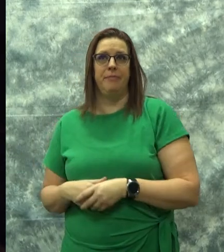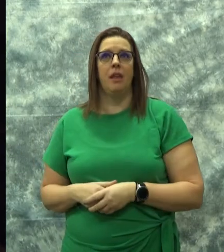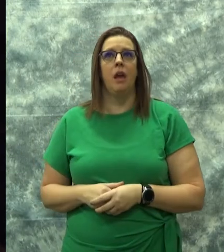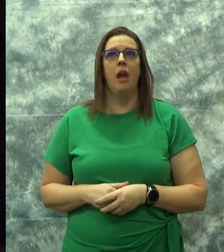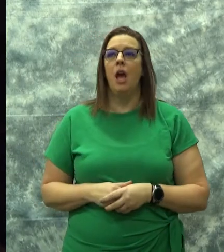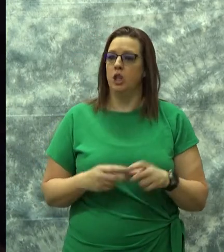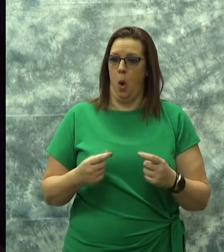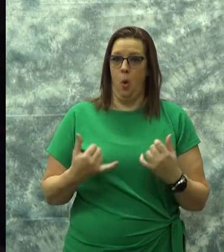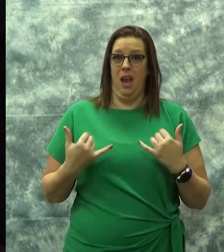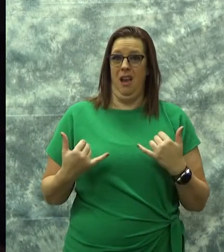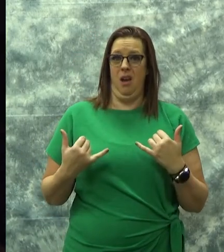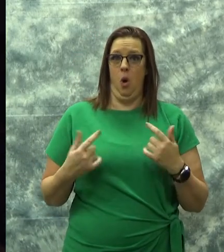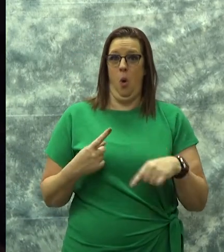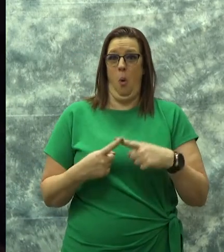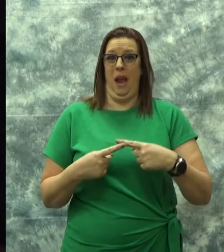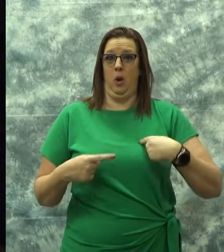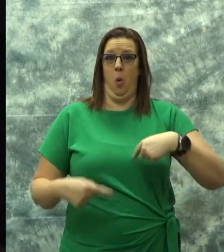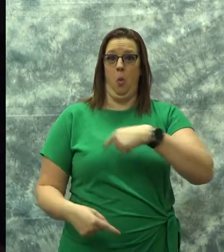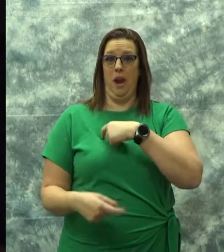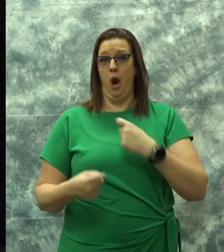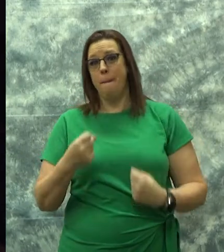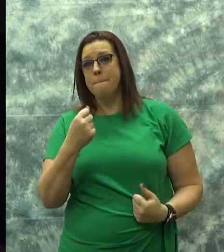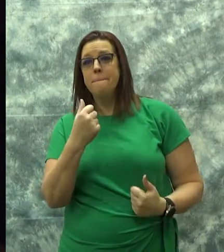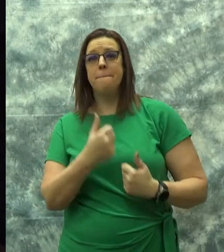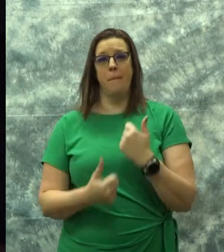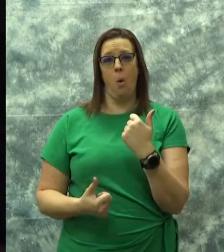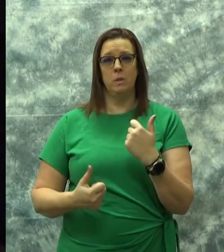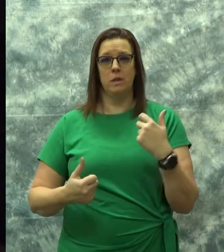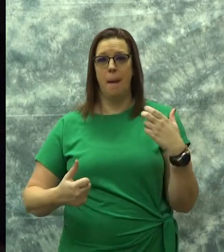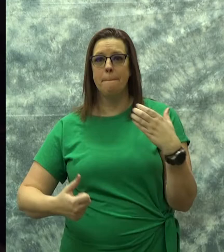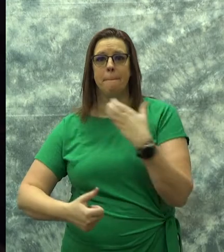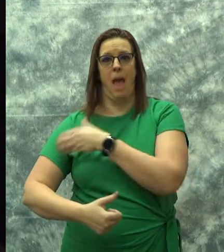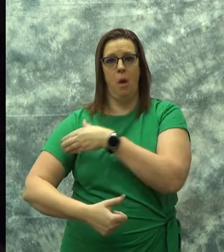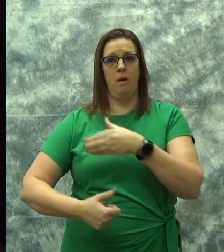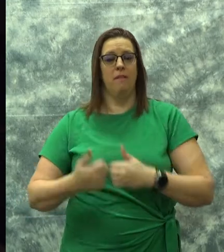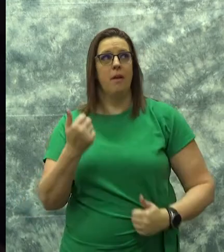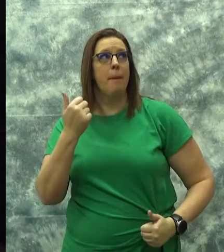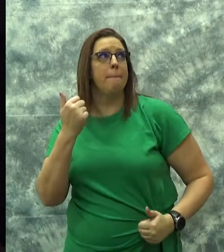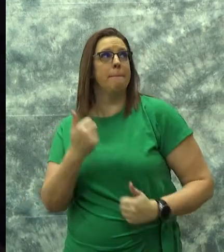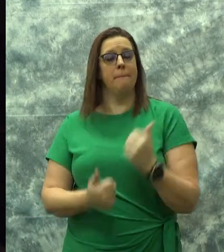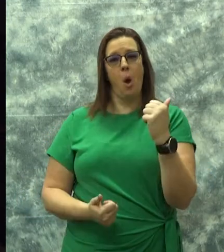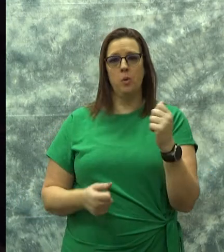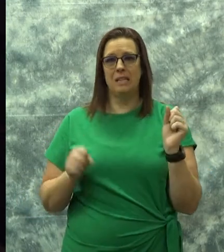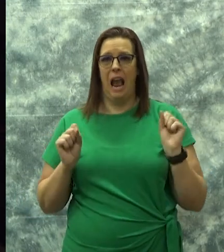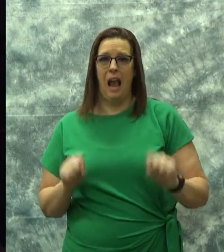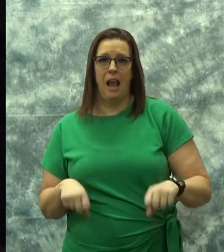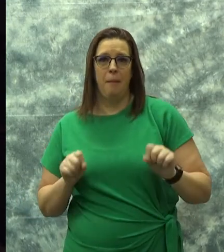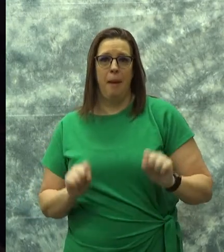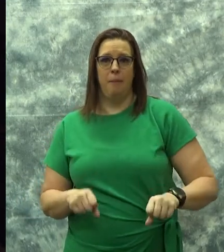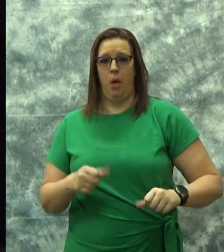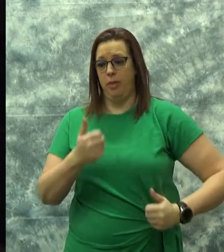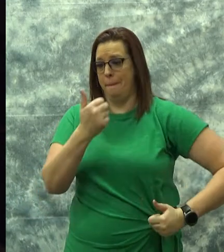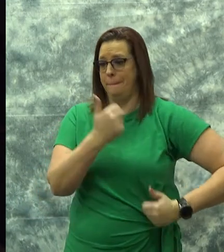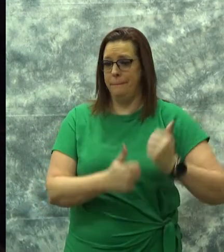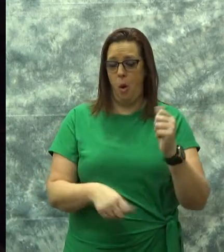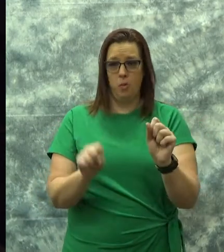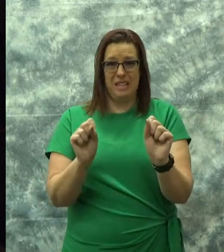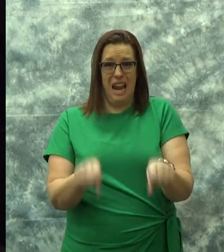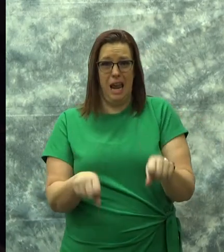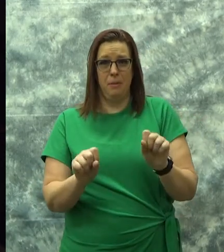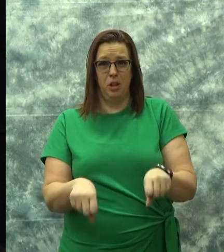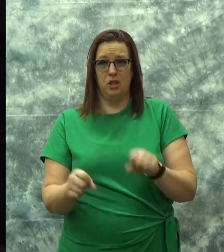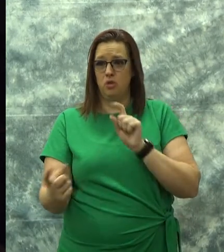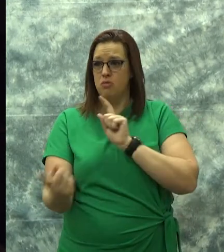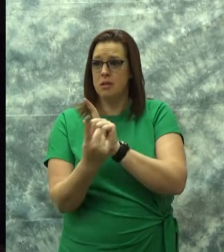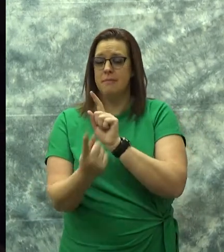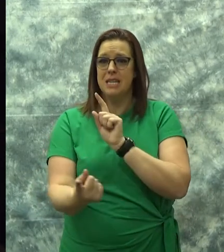Worry and anxiety, when we are the most powerful, the strongest, the most capable, the most able to